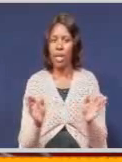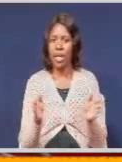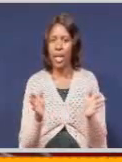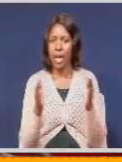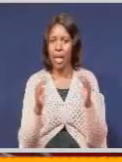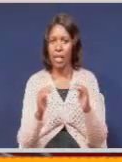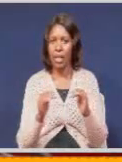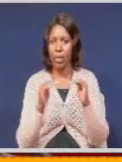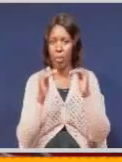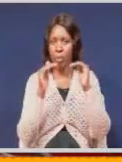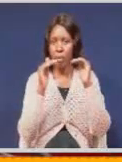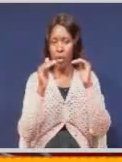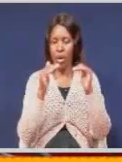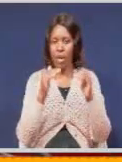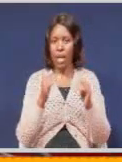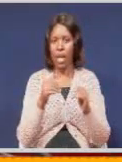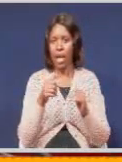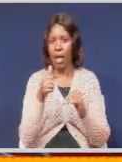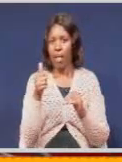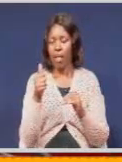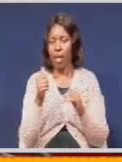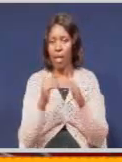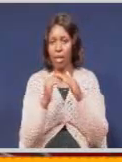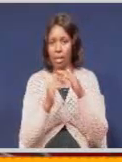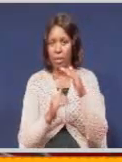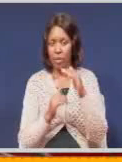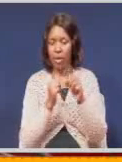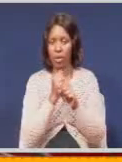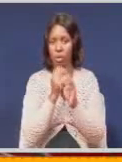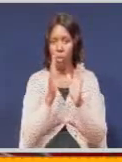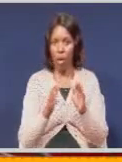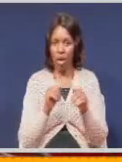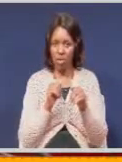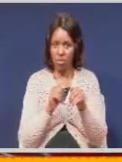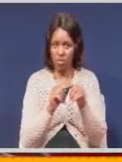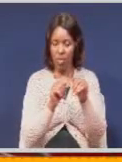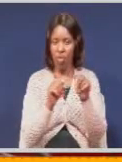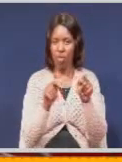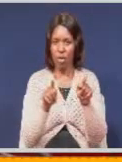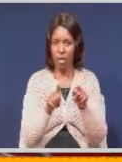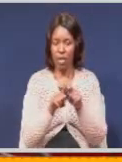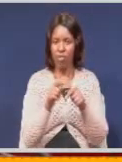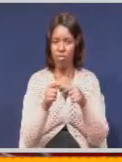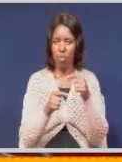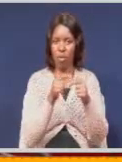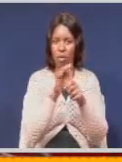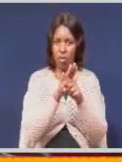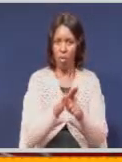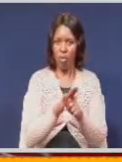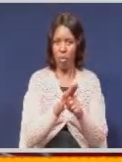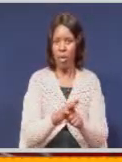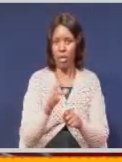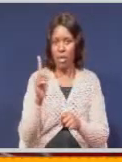promoting my juniors also to follow suit. And at the end of